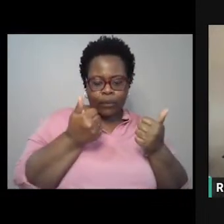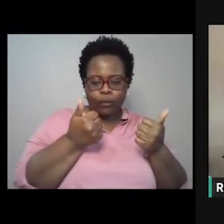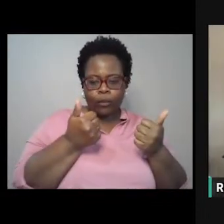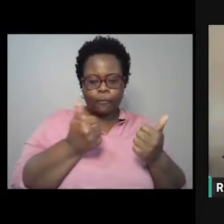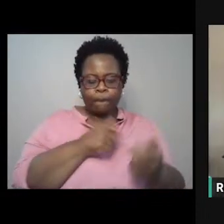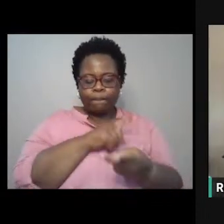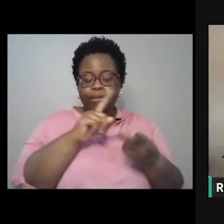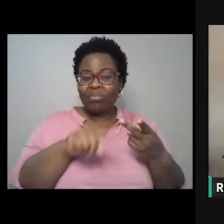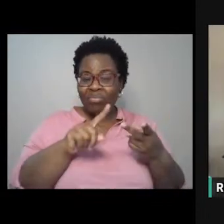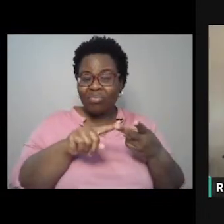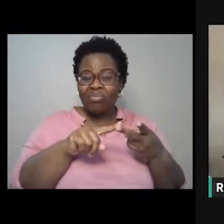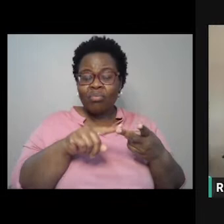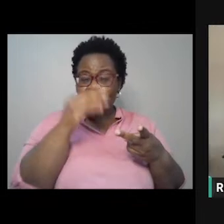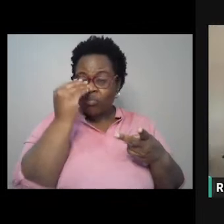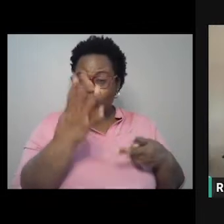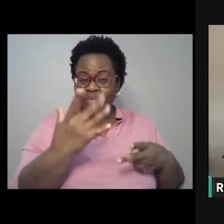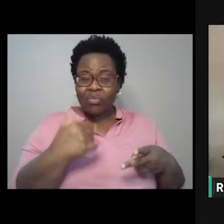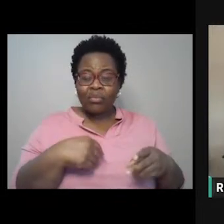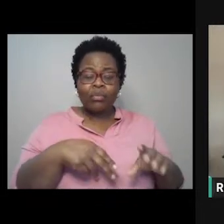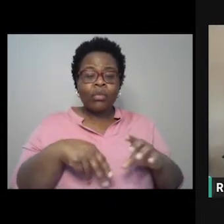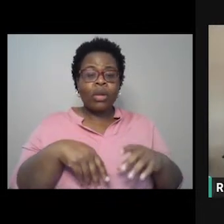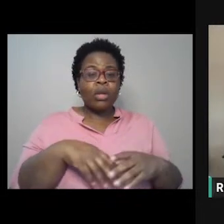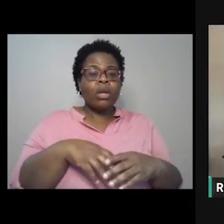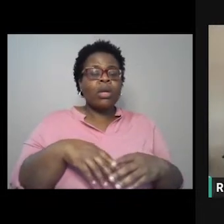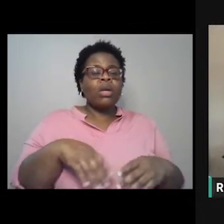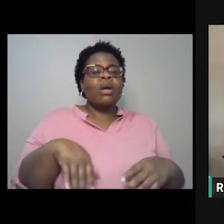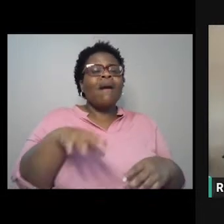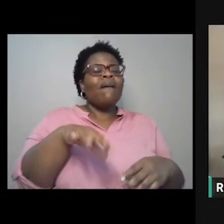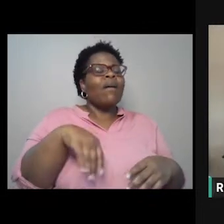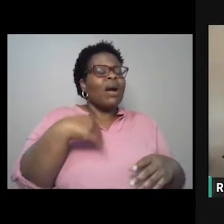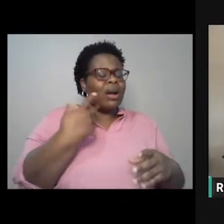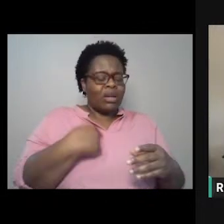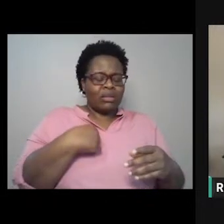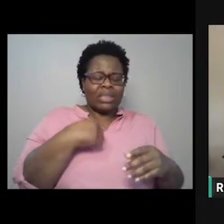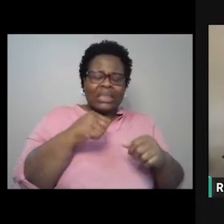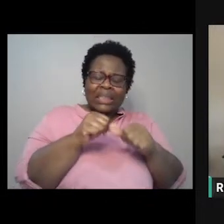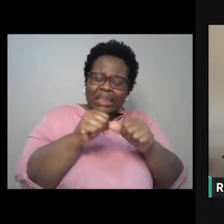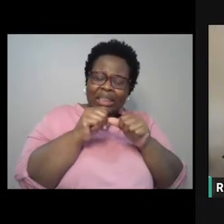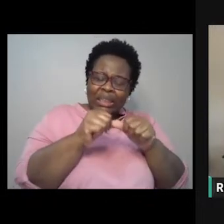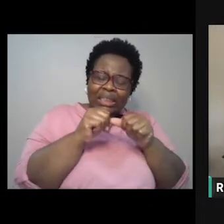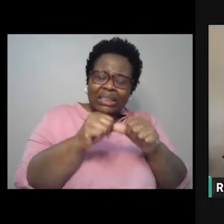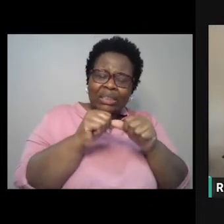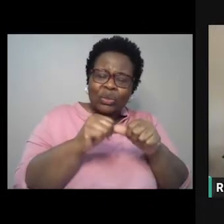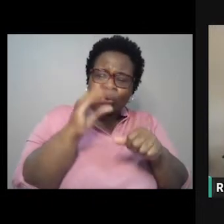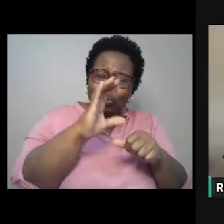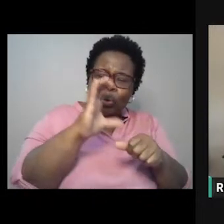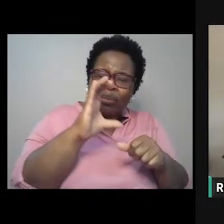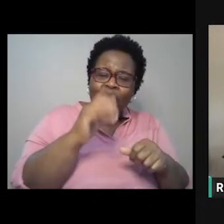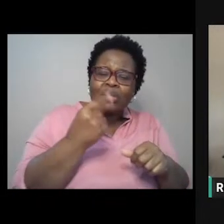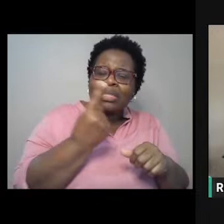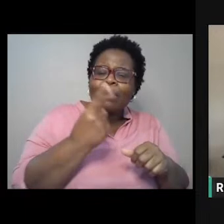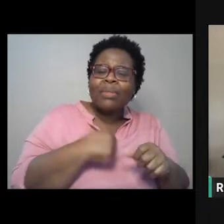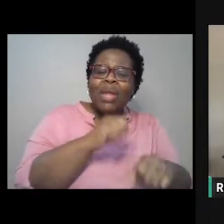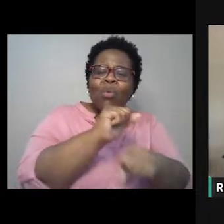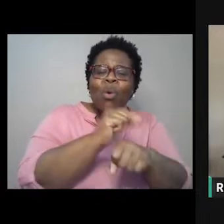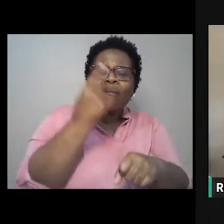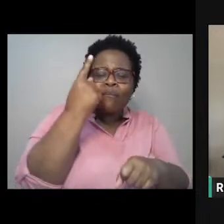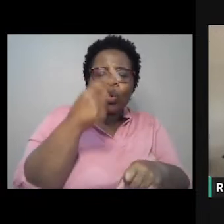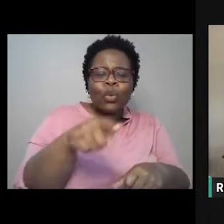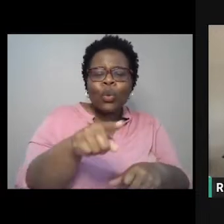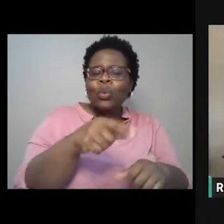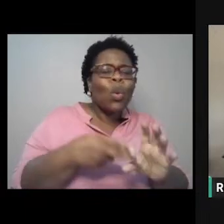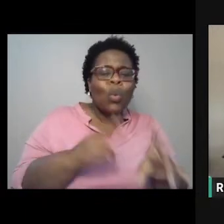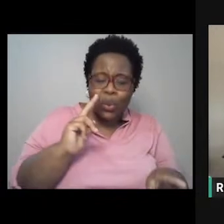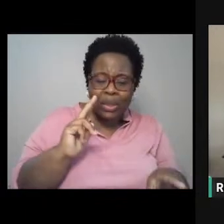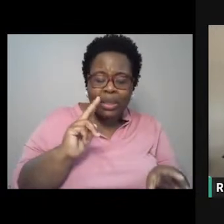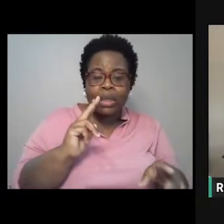second thing is, don't give up until you find what works for you. I know so many